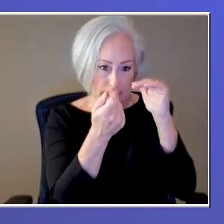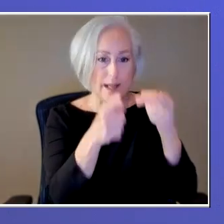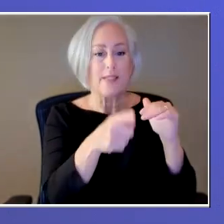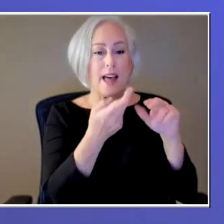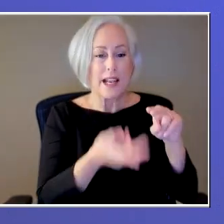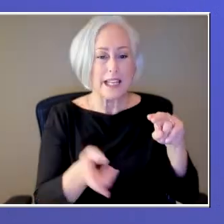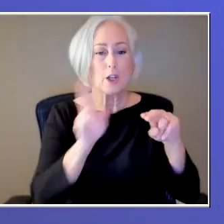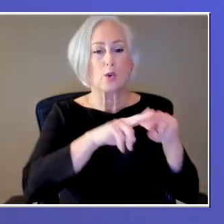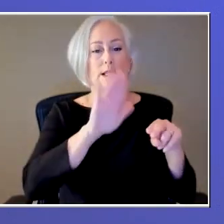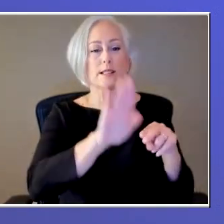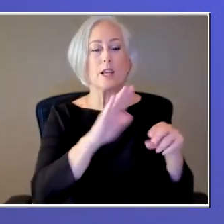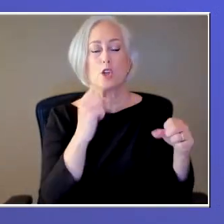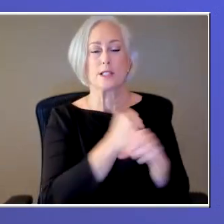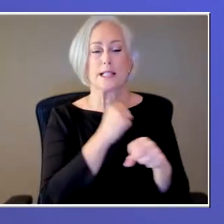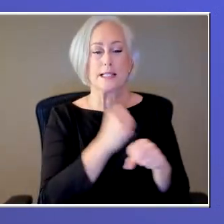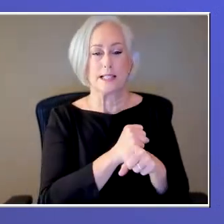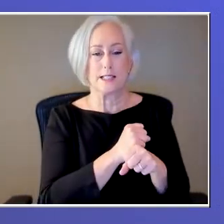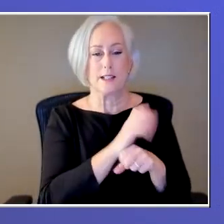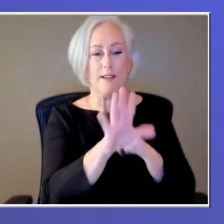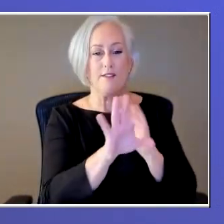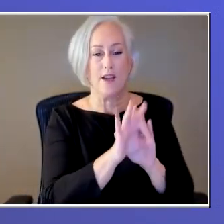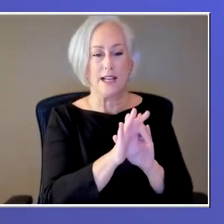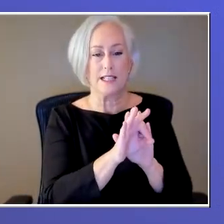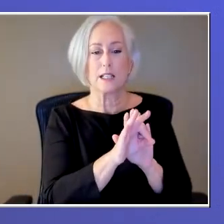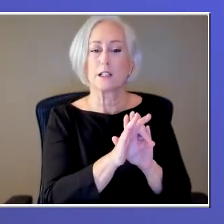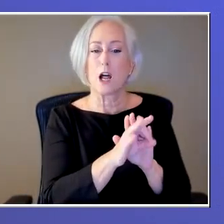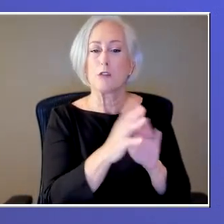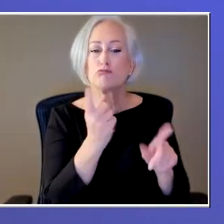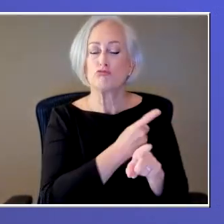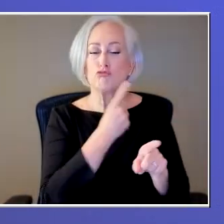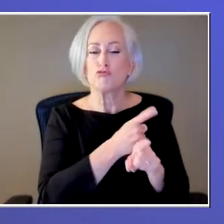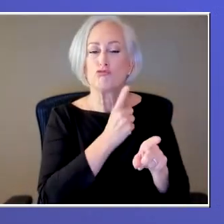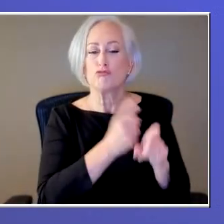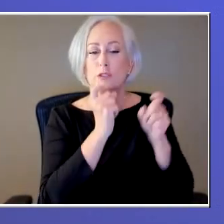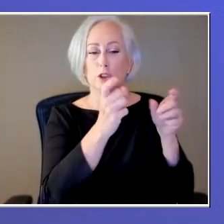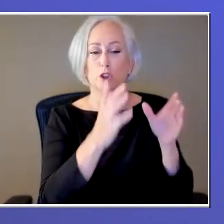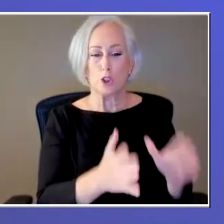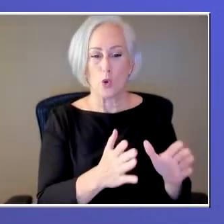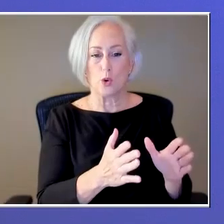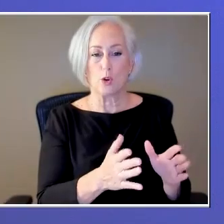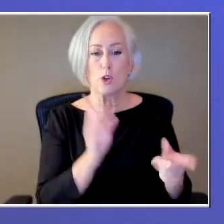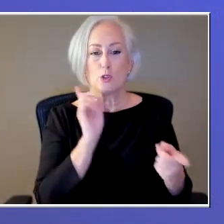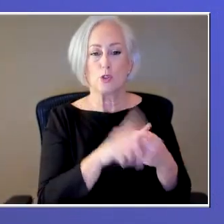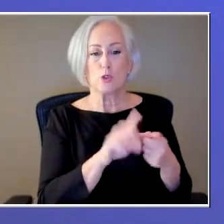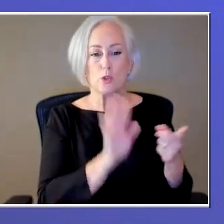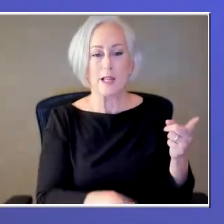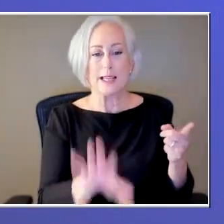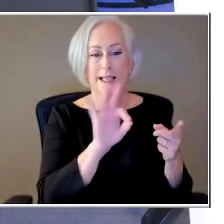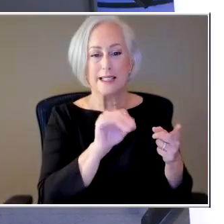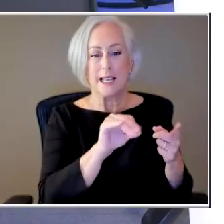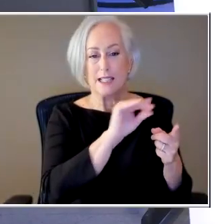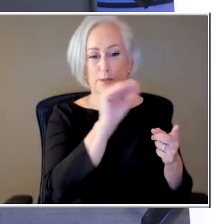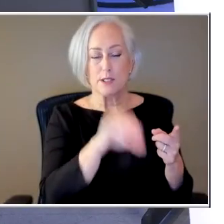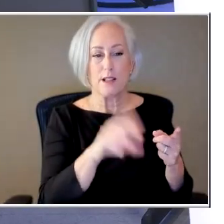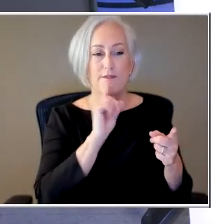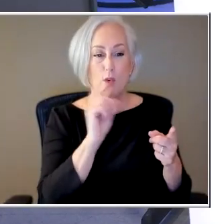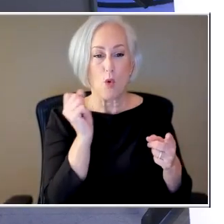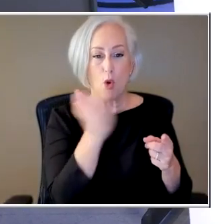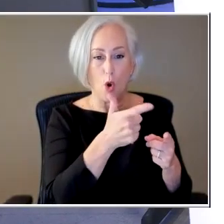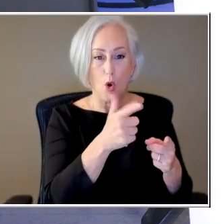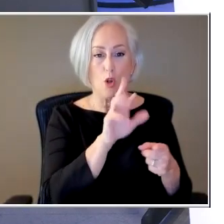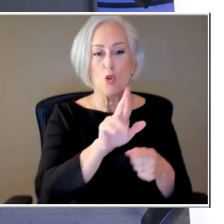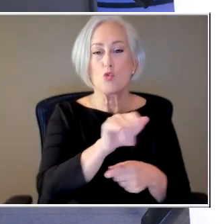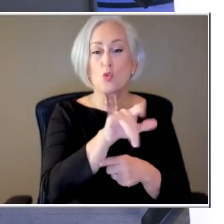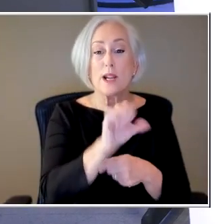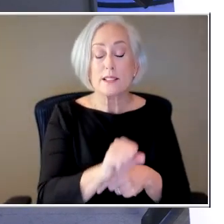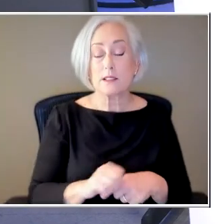of finding an acceptable donor across the board to nearly 90% for all races. And your team recently honored with